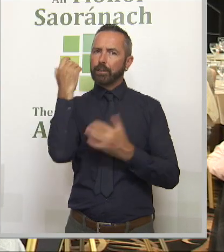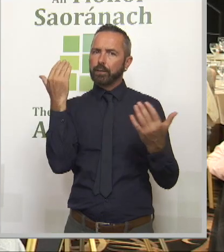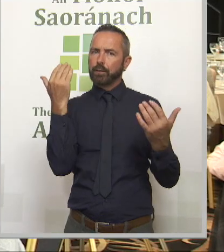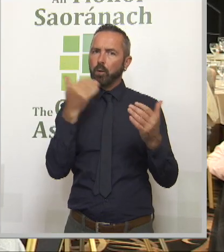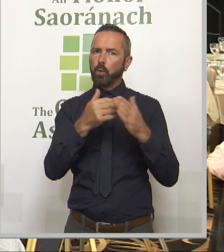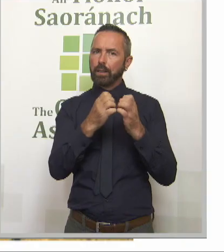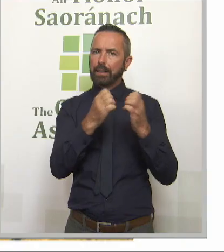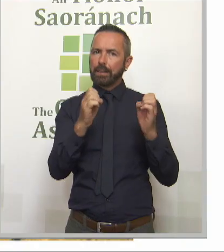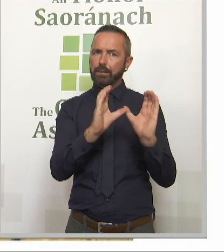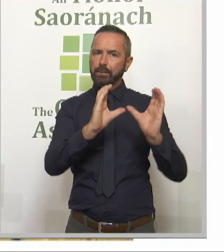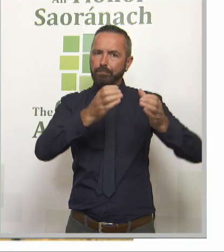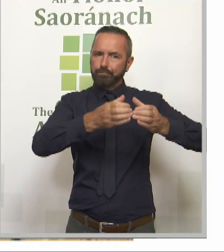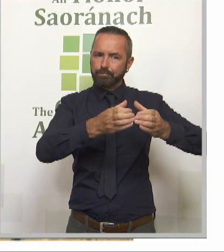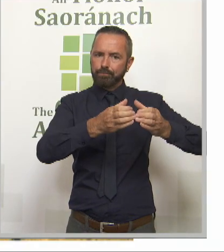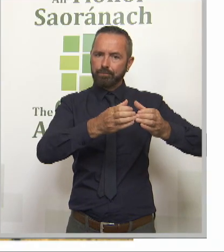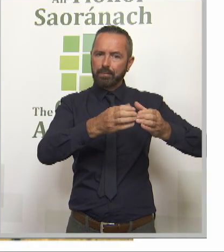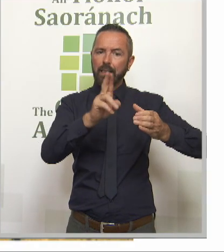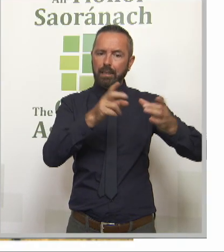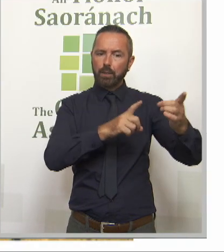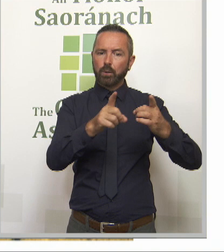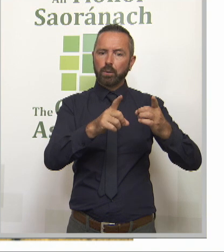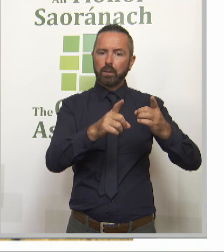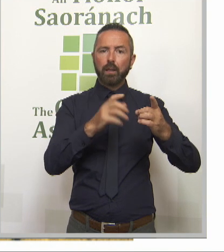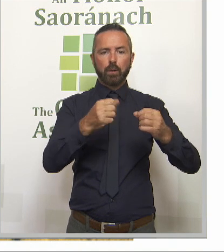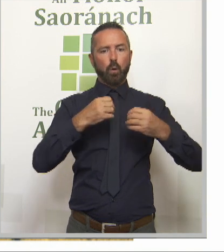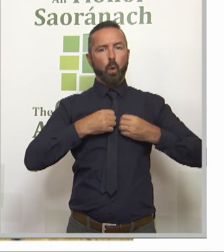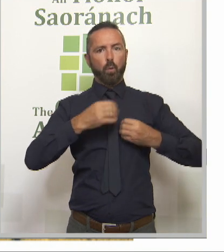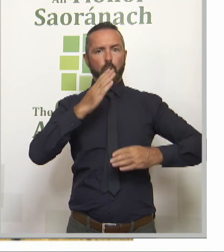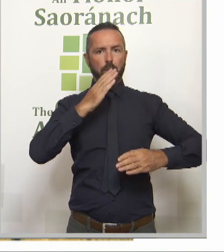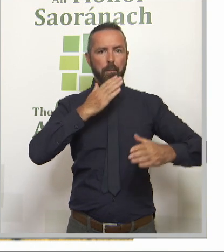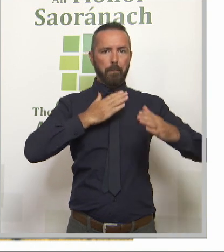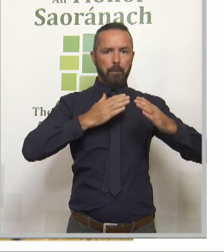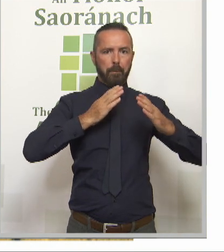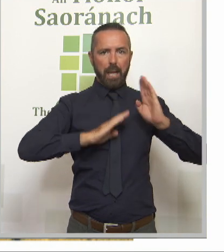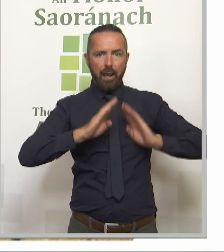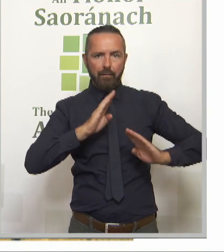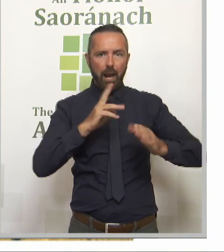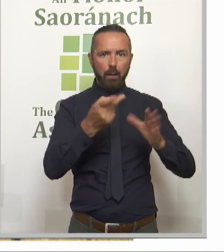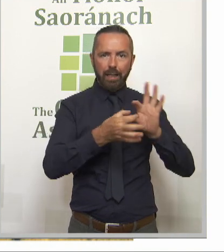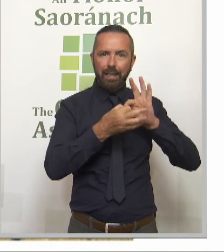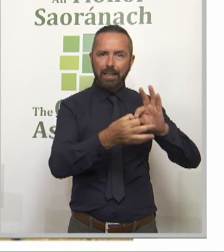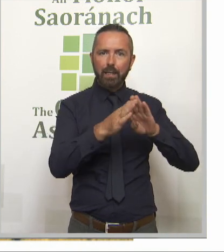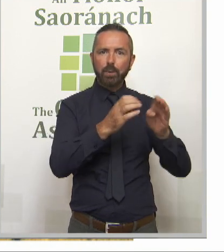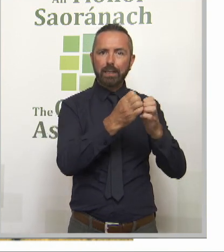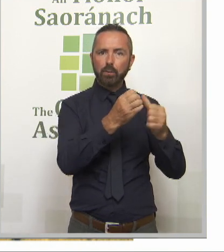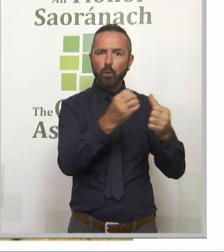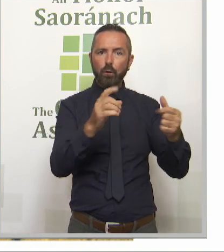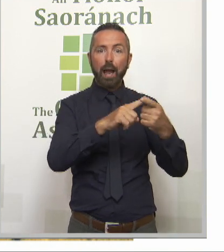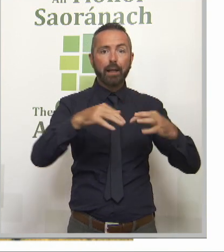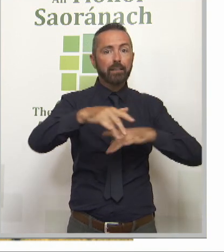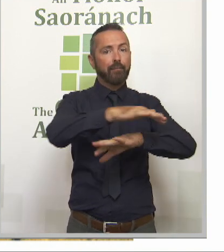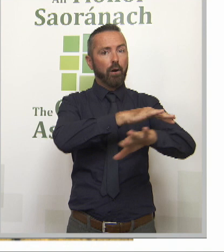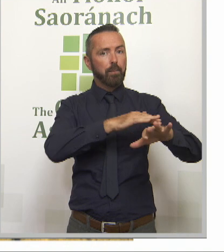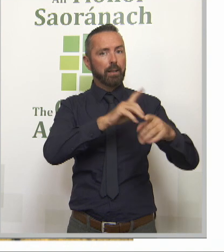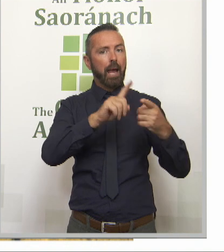each individual as a whole does, such as their behaviors, which influence how they engage with each other and with the environment, and